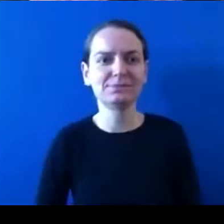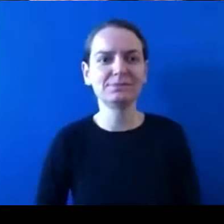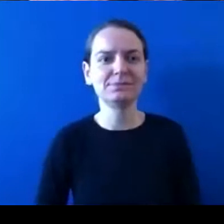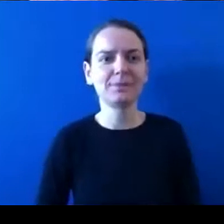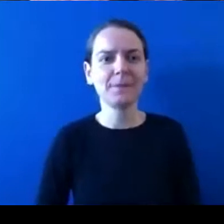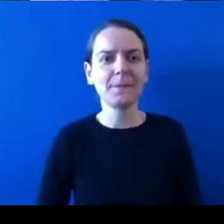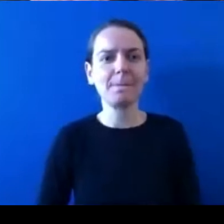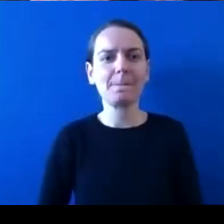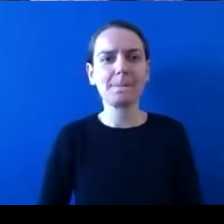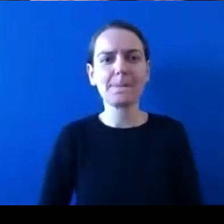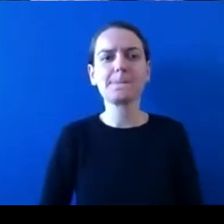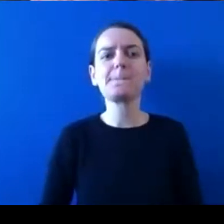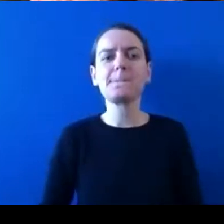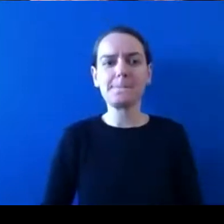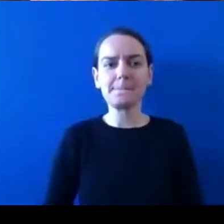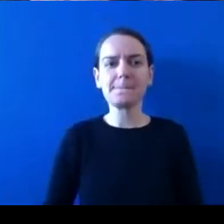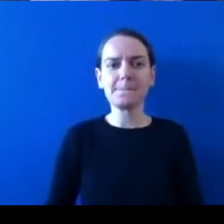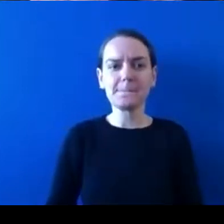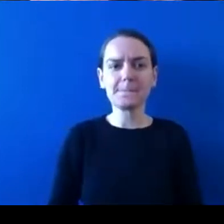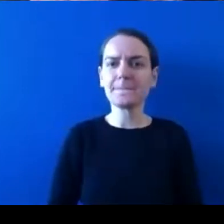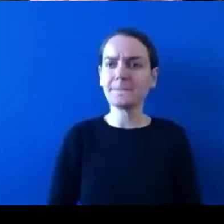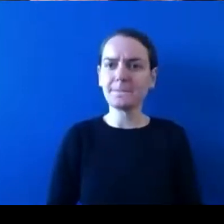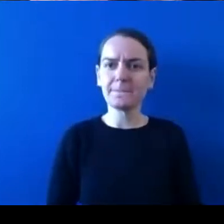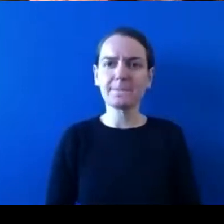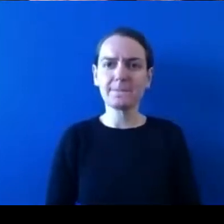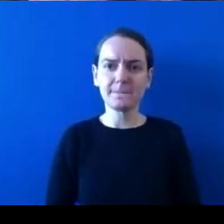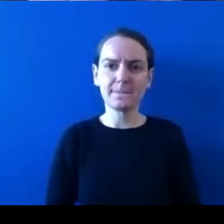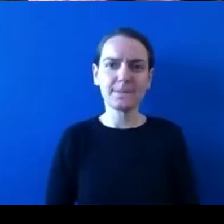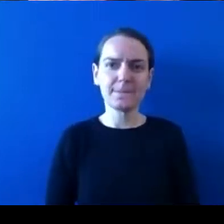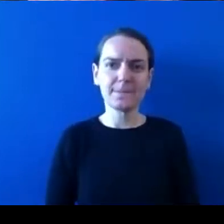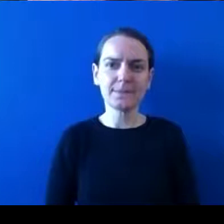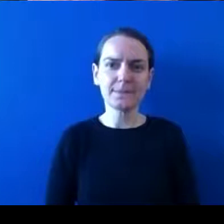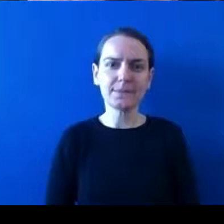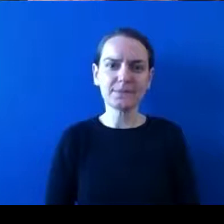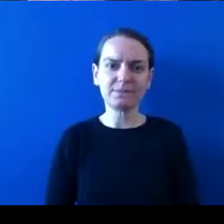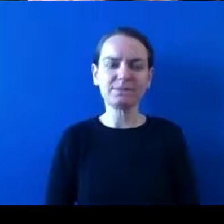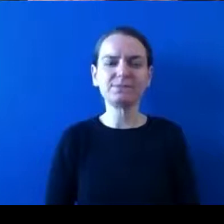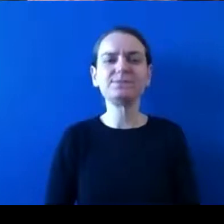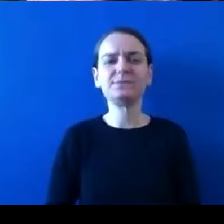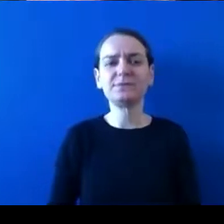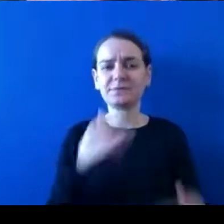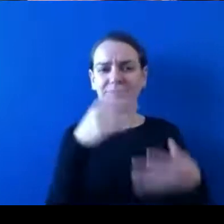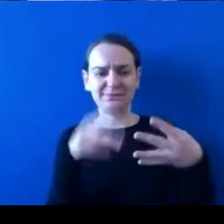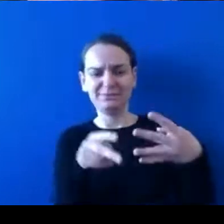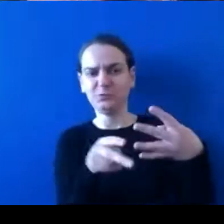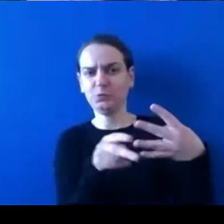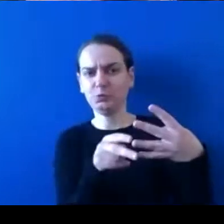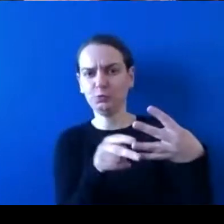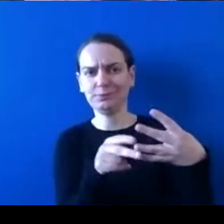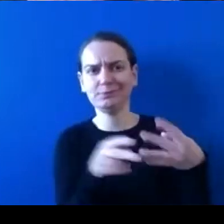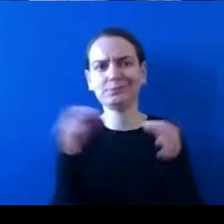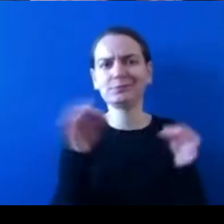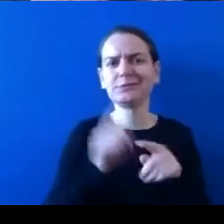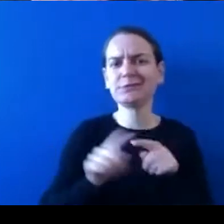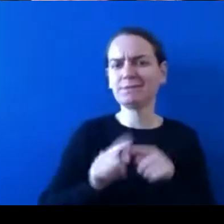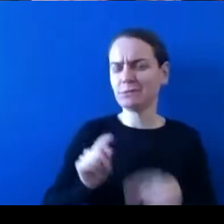in the community that you are going to. It may be different. If you're going to a different state or a different part of our state, there may